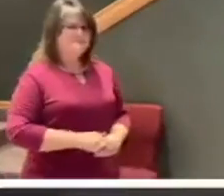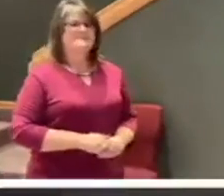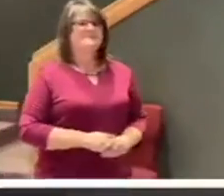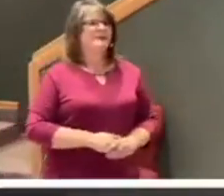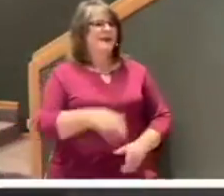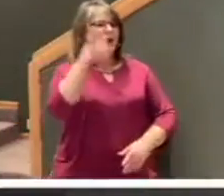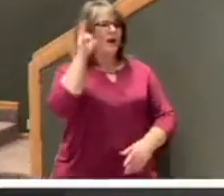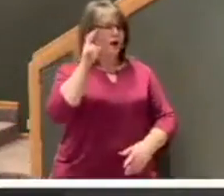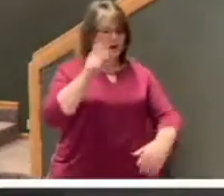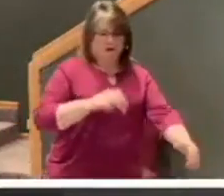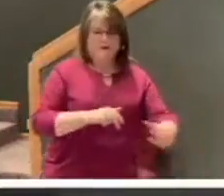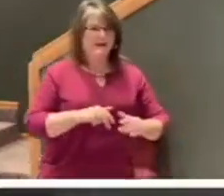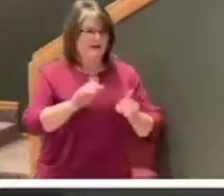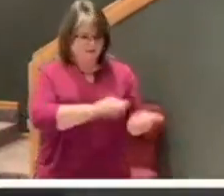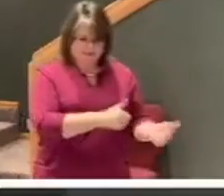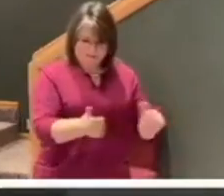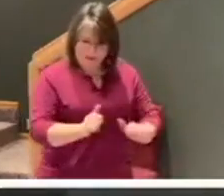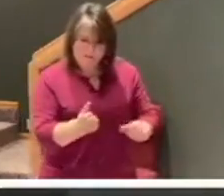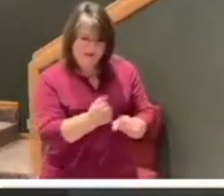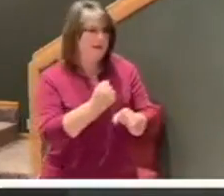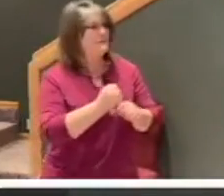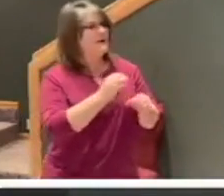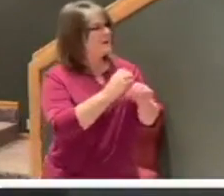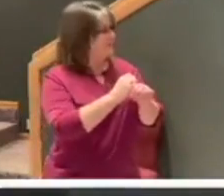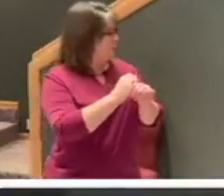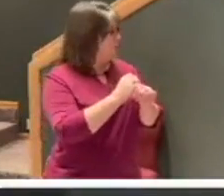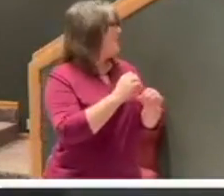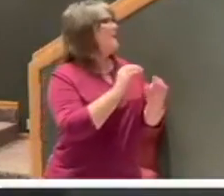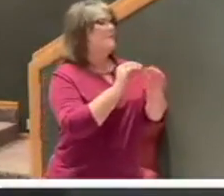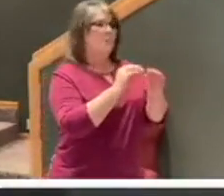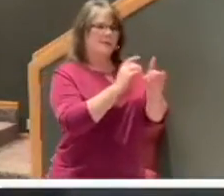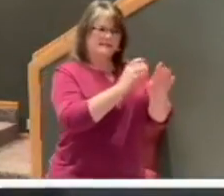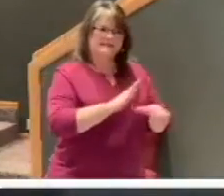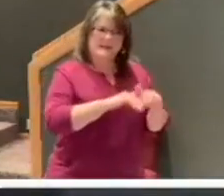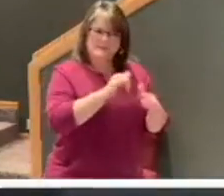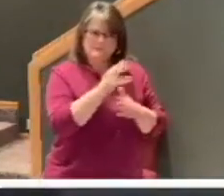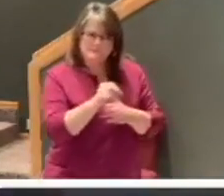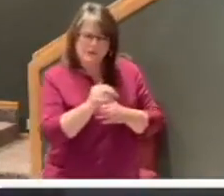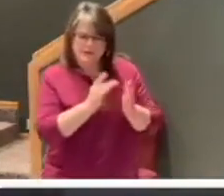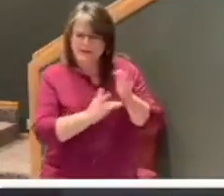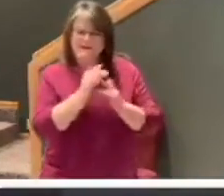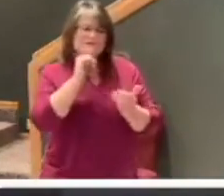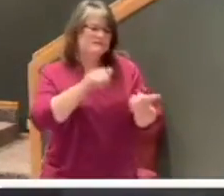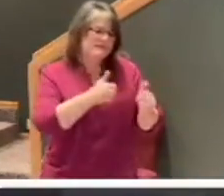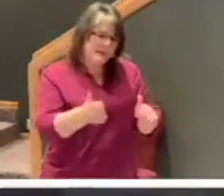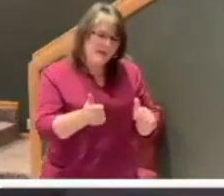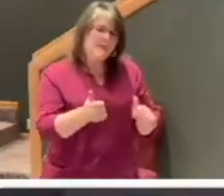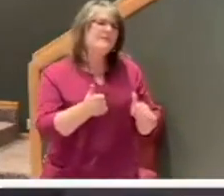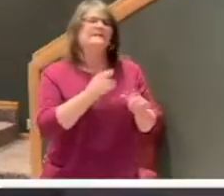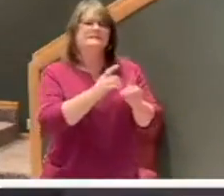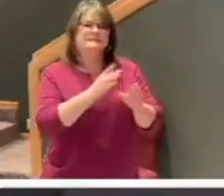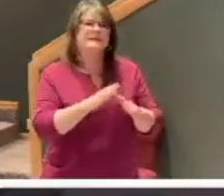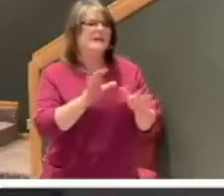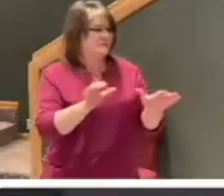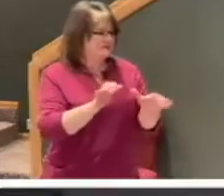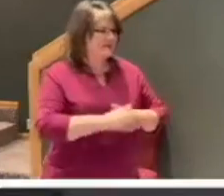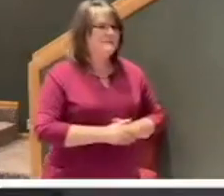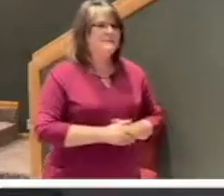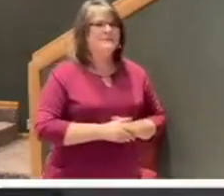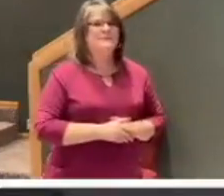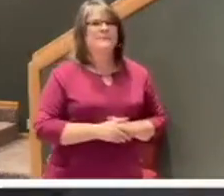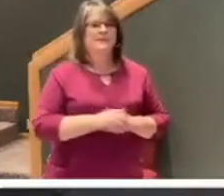had heard that he was baptizing and making more disciples than John, though Jesus himself didn't baptize them as his disciples did. So he left Judea and